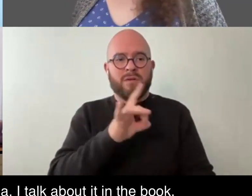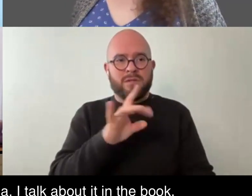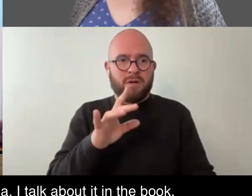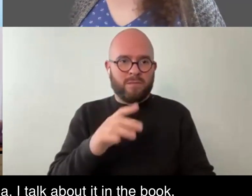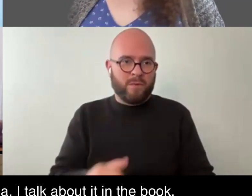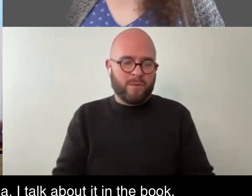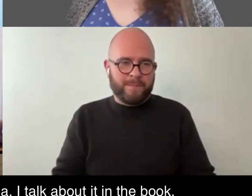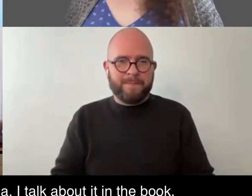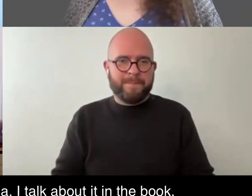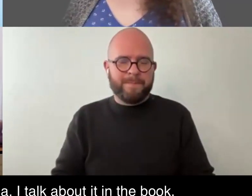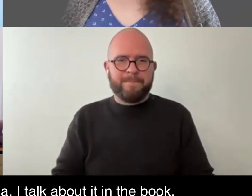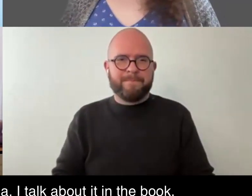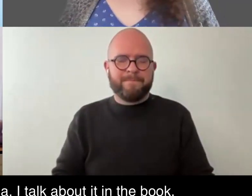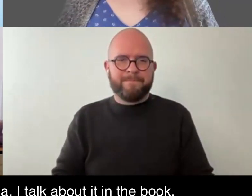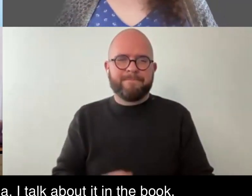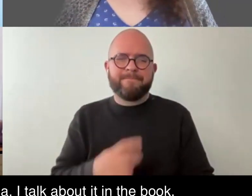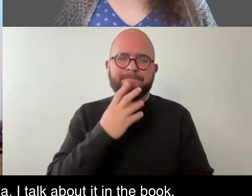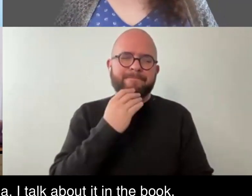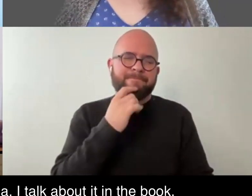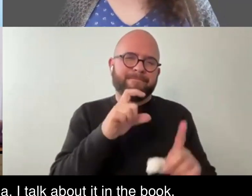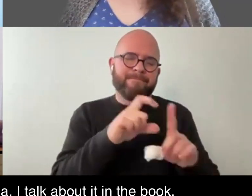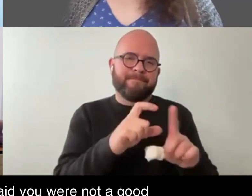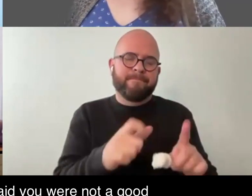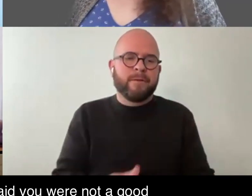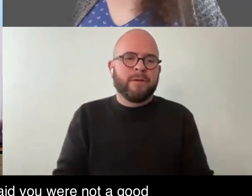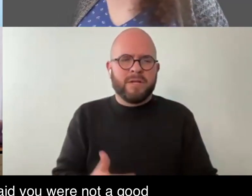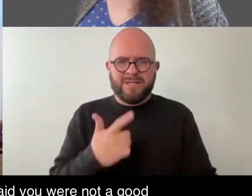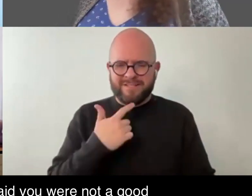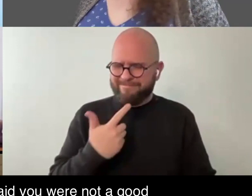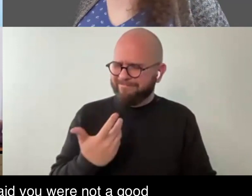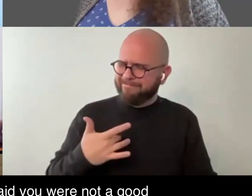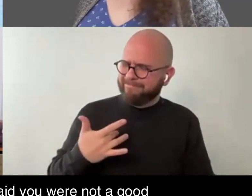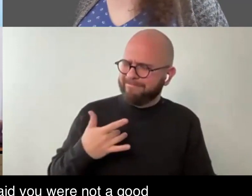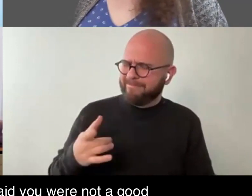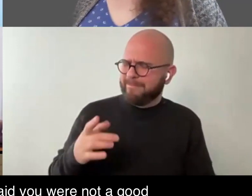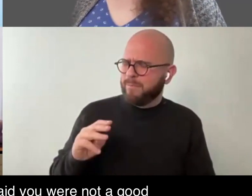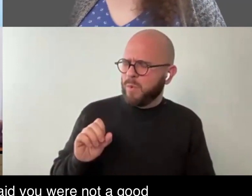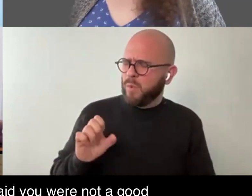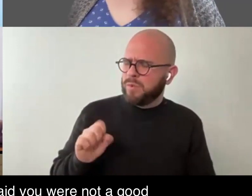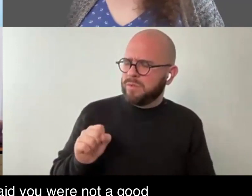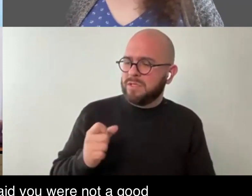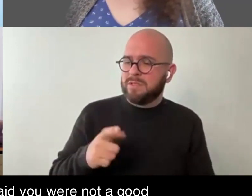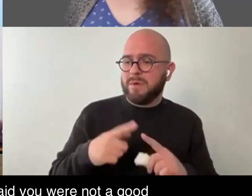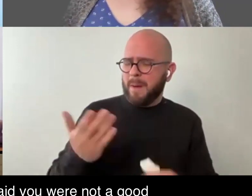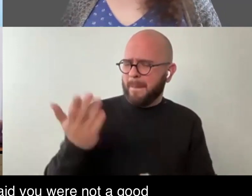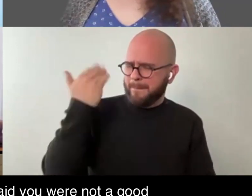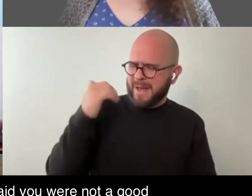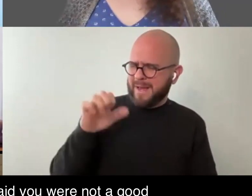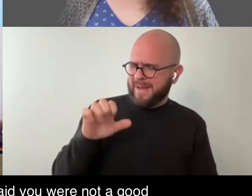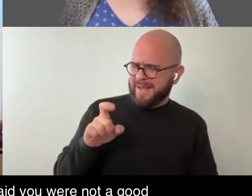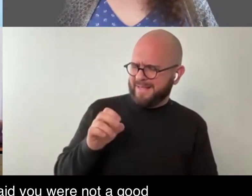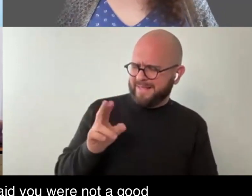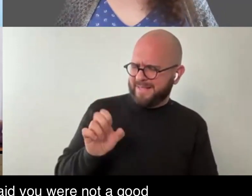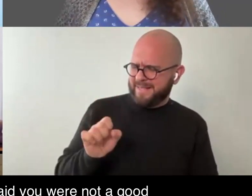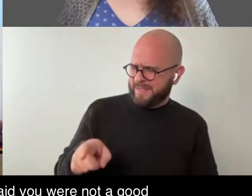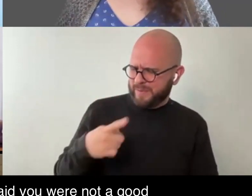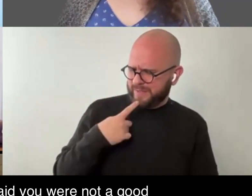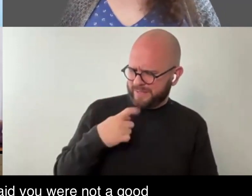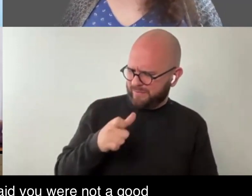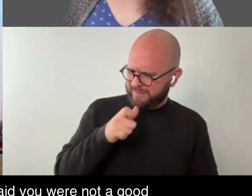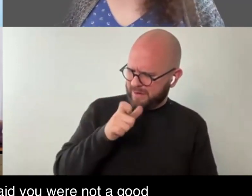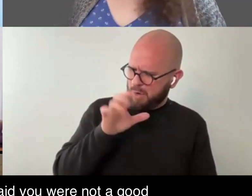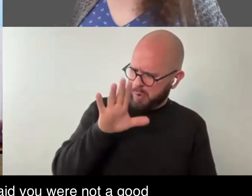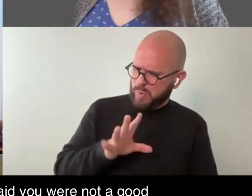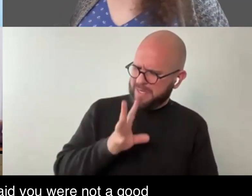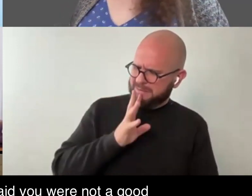gives, Moses, right? On the back in Exodus, right? You said you were not a good speaker.